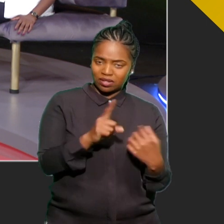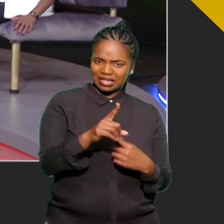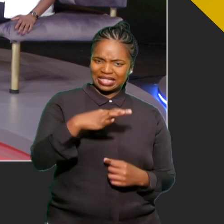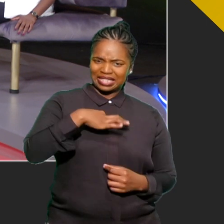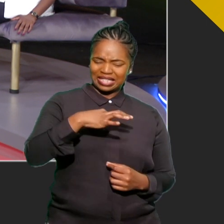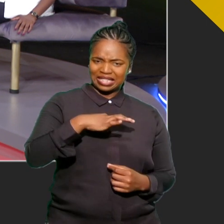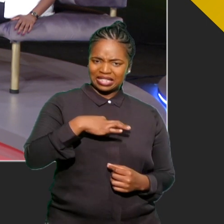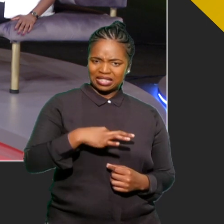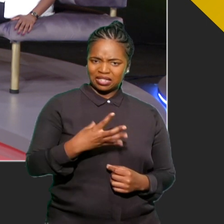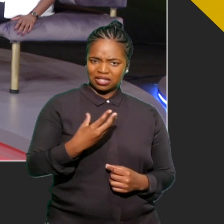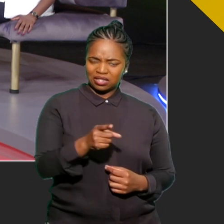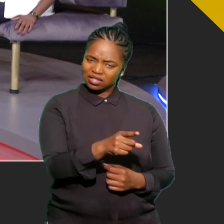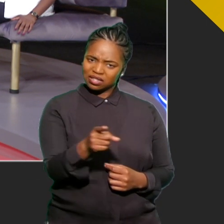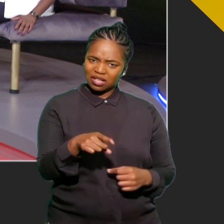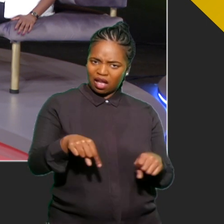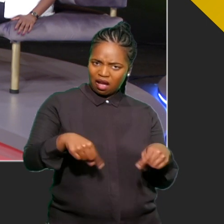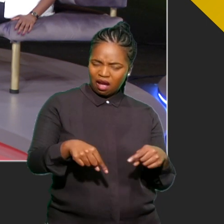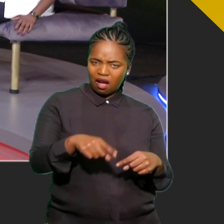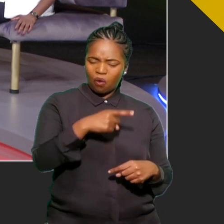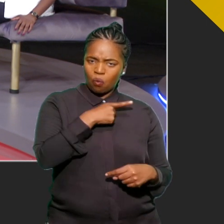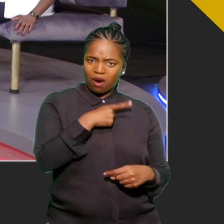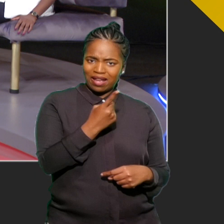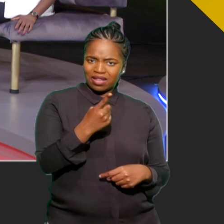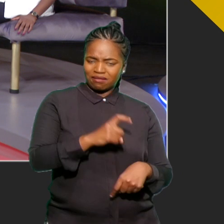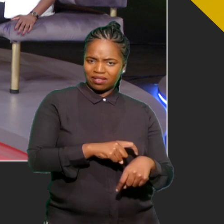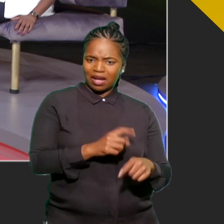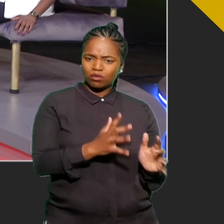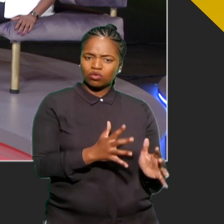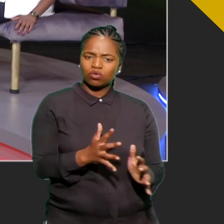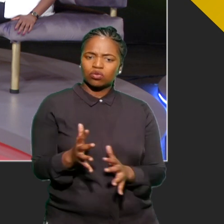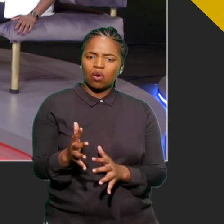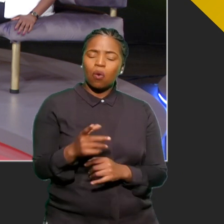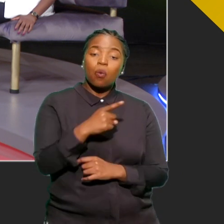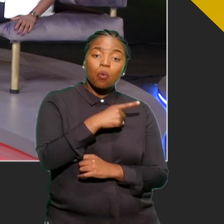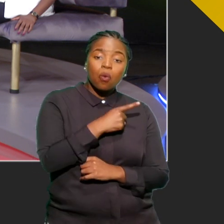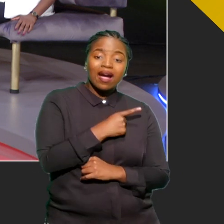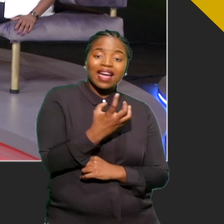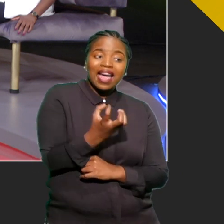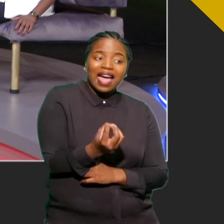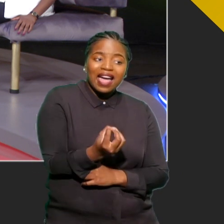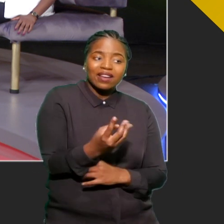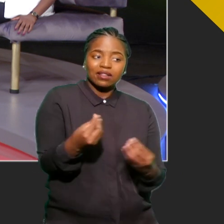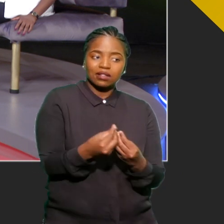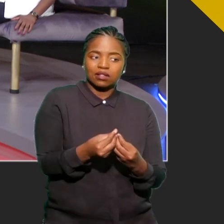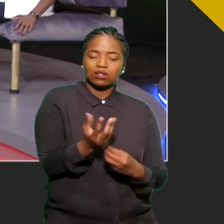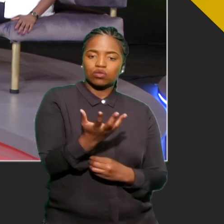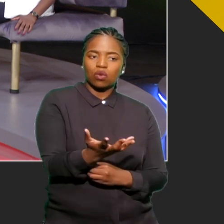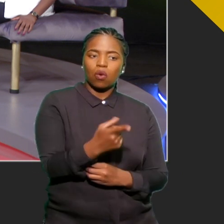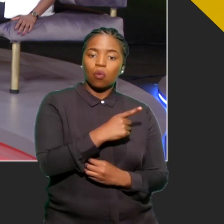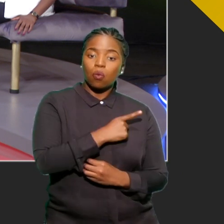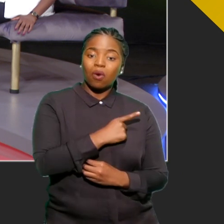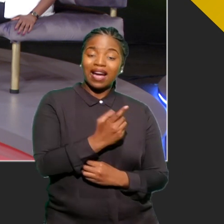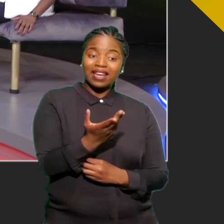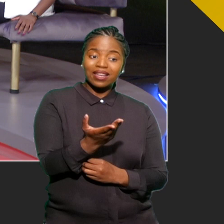ba achaba o khumana ge ba mmotsa re ke nako ya gore belo o tlo o khumane ngwana o achaba so o felletsa le gore